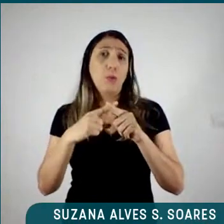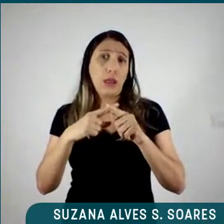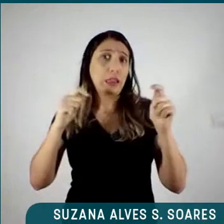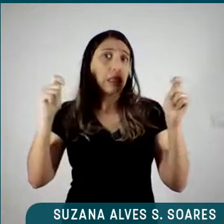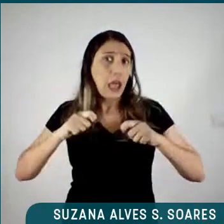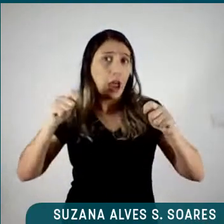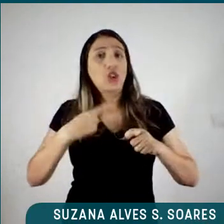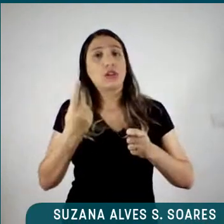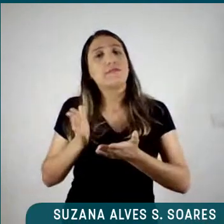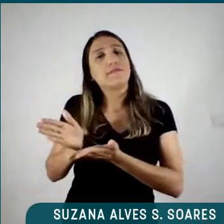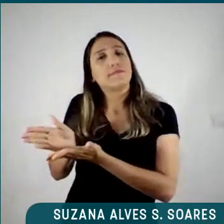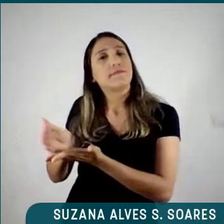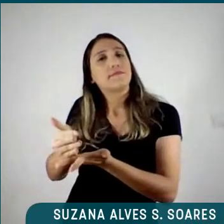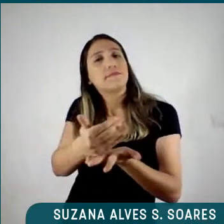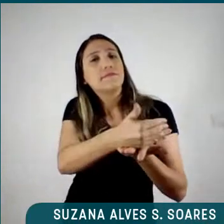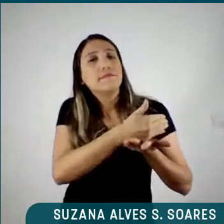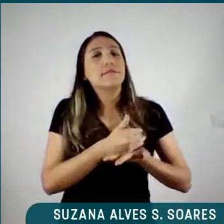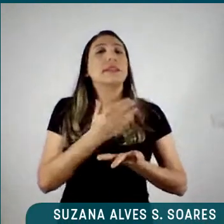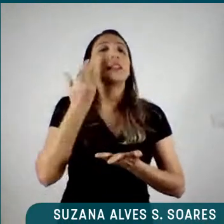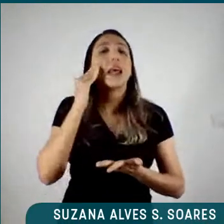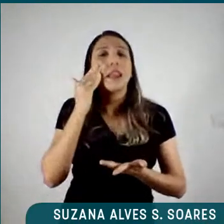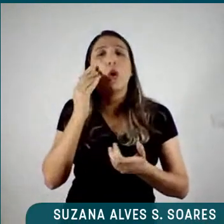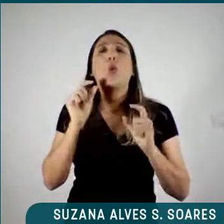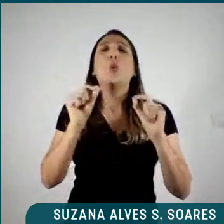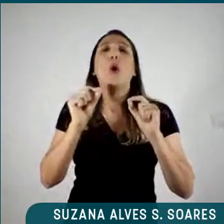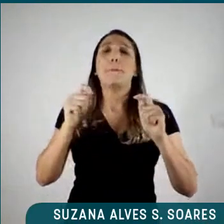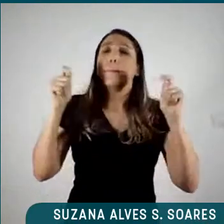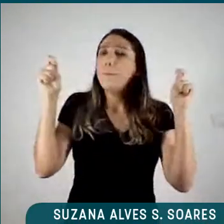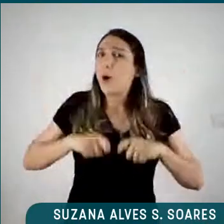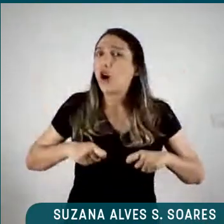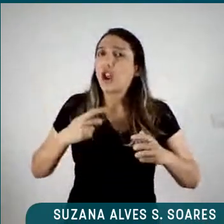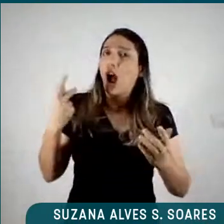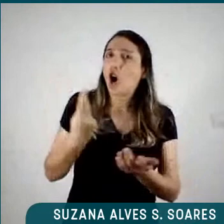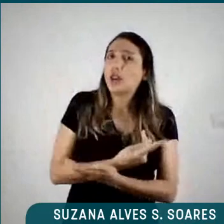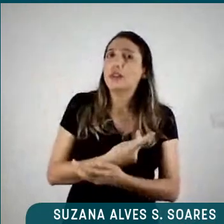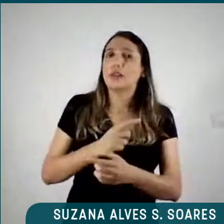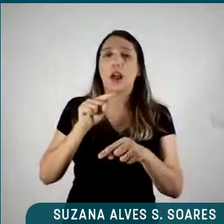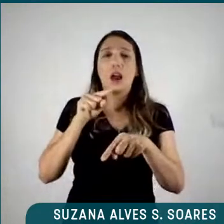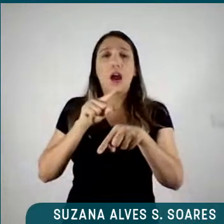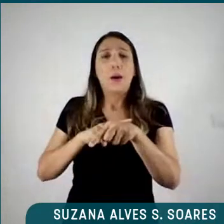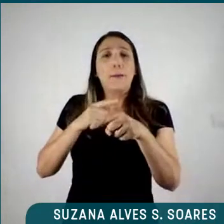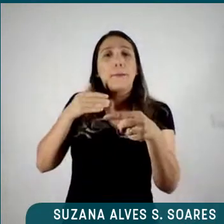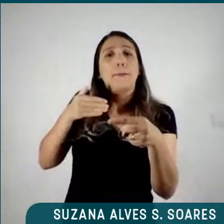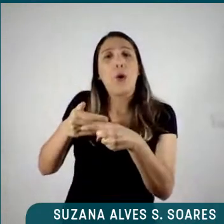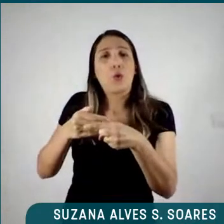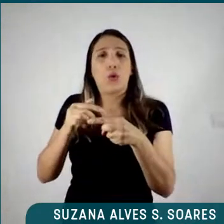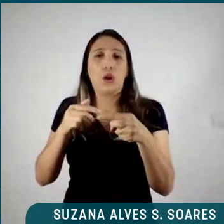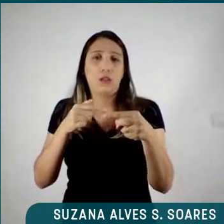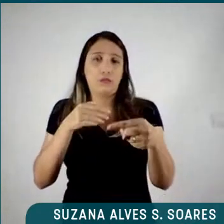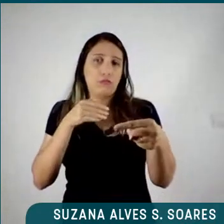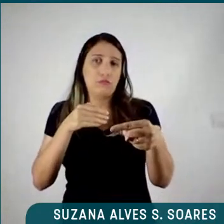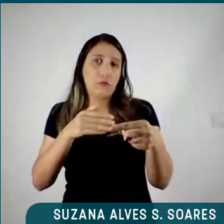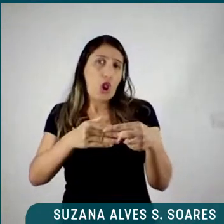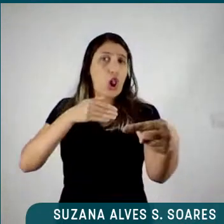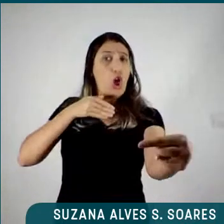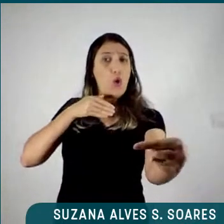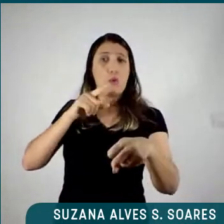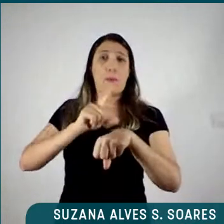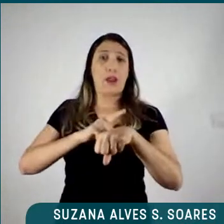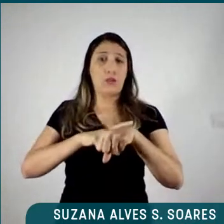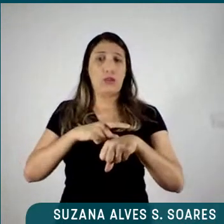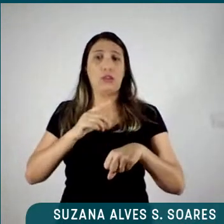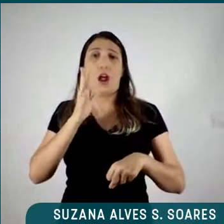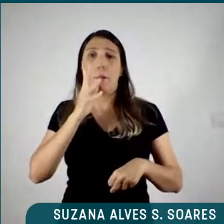So it is important to talk about this whilst the problem is happening, and in a moment that we can collect